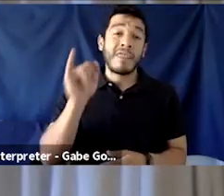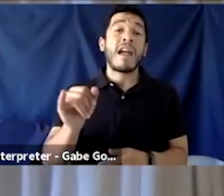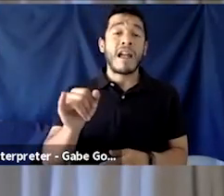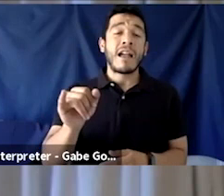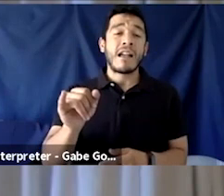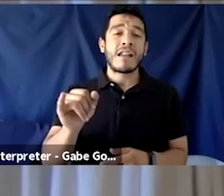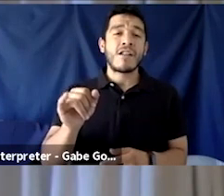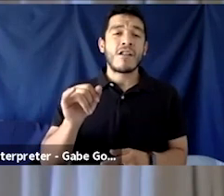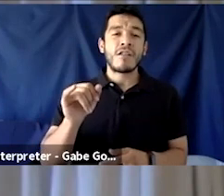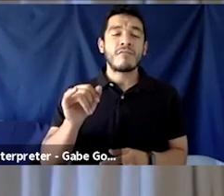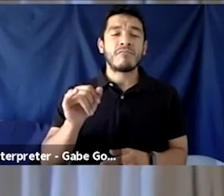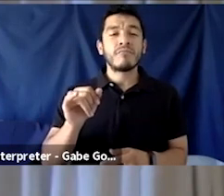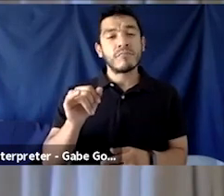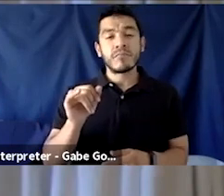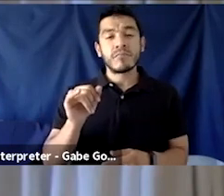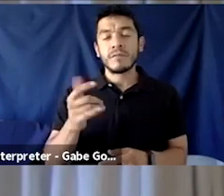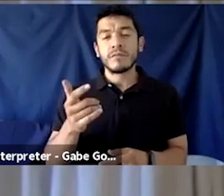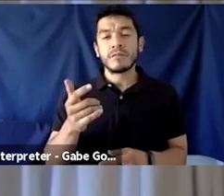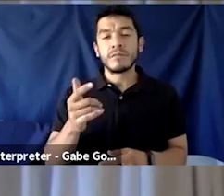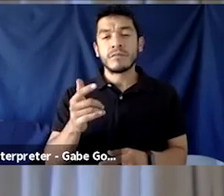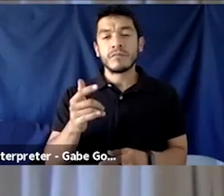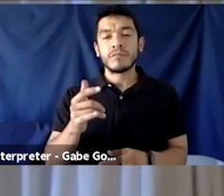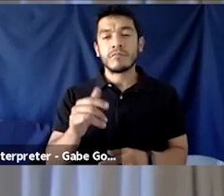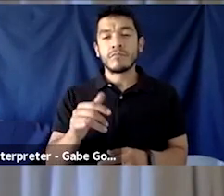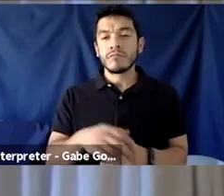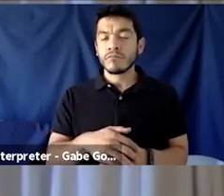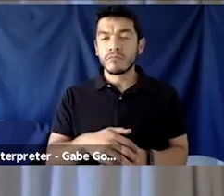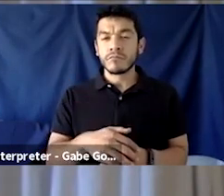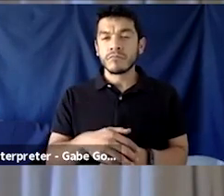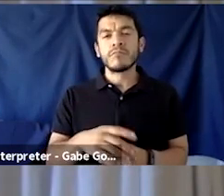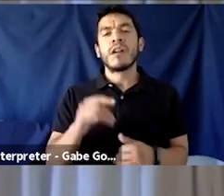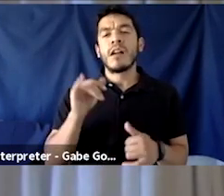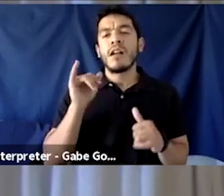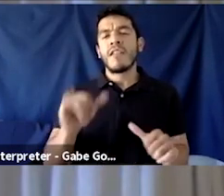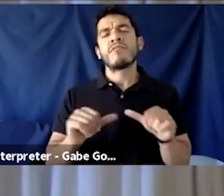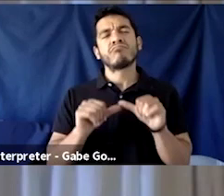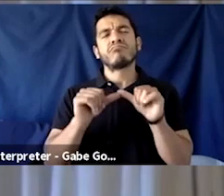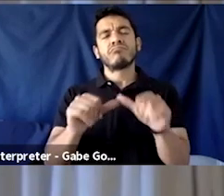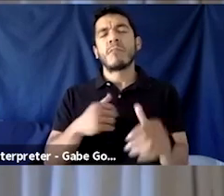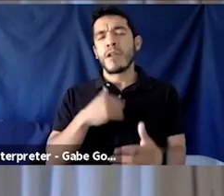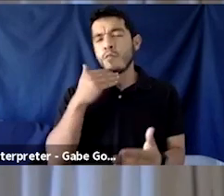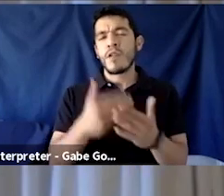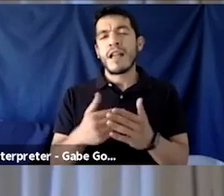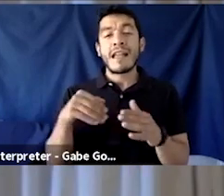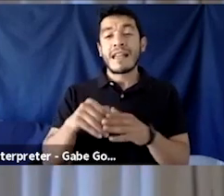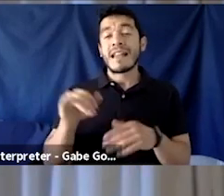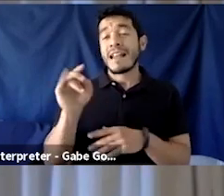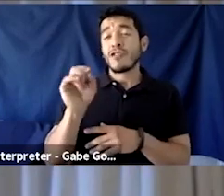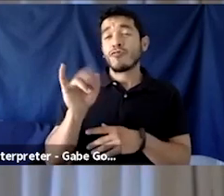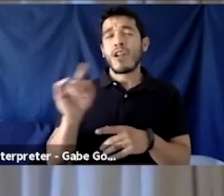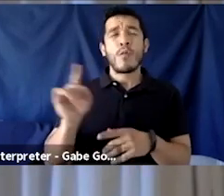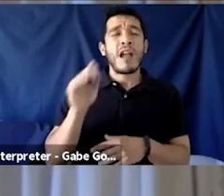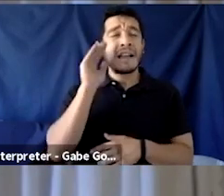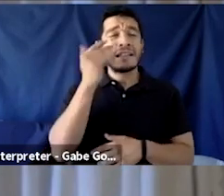well in terms of in an industry where sometimes it seems like we have very little control, and